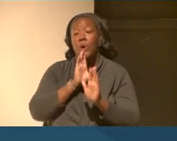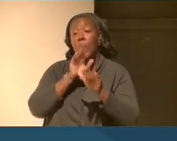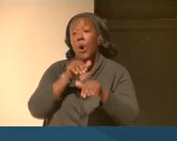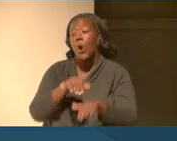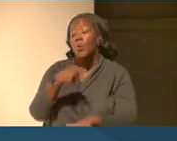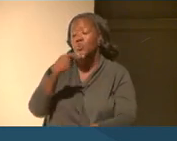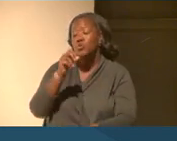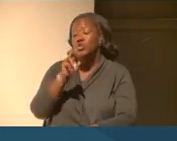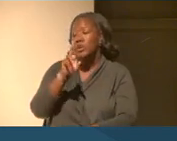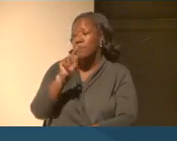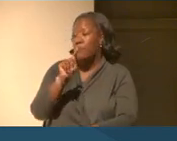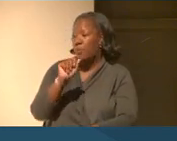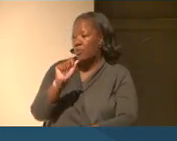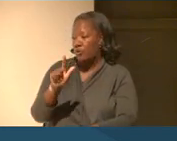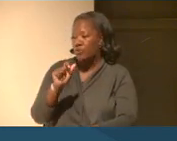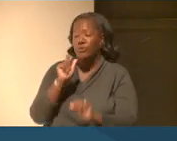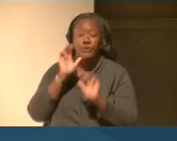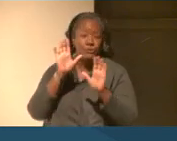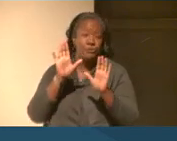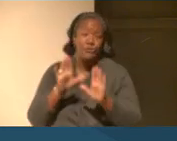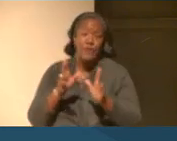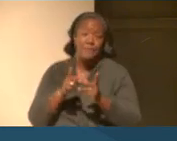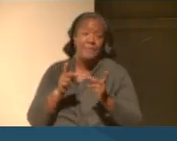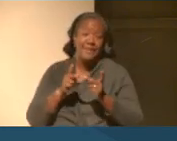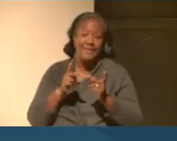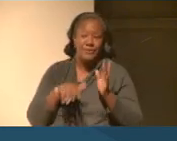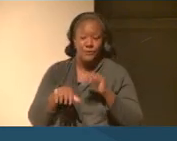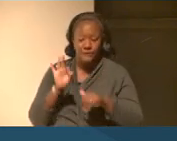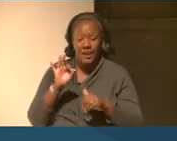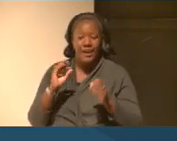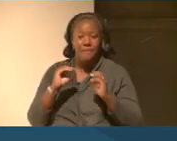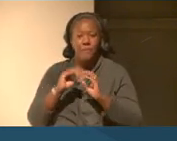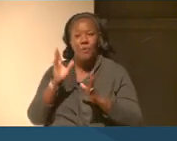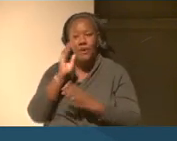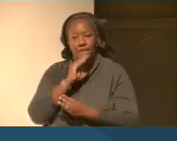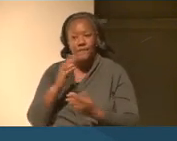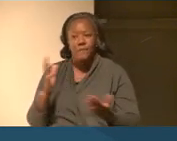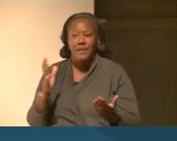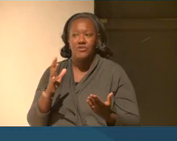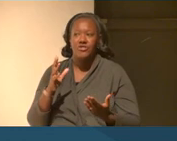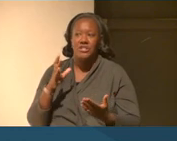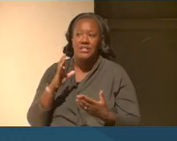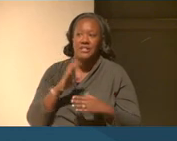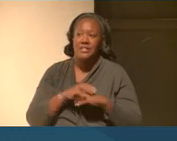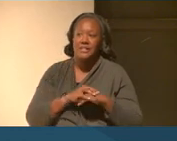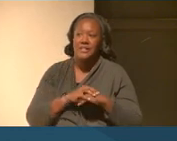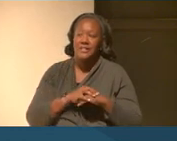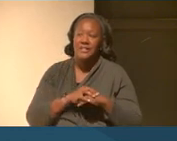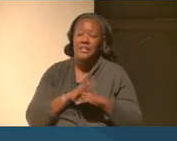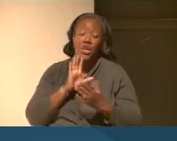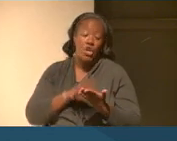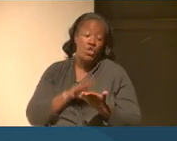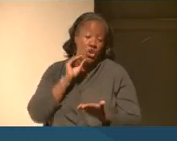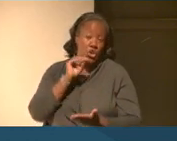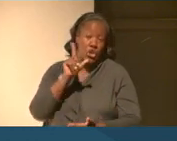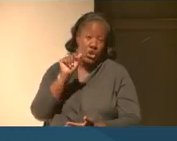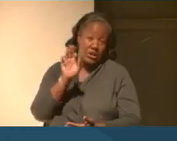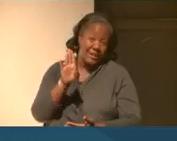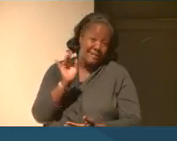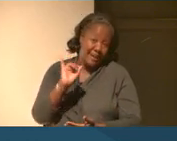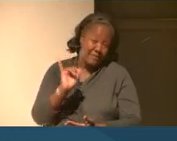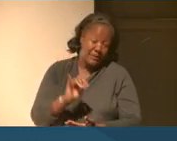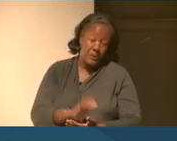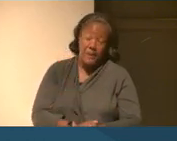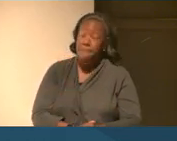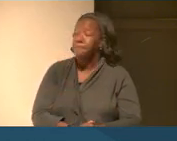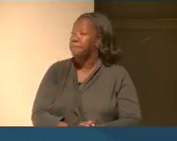she had mentioned, is a great place for that. There's lots of really good stories shared there. Maybe the Learning Lab as well is another